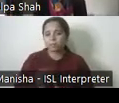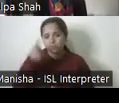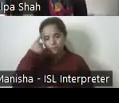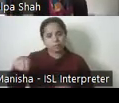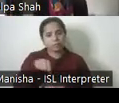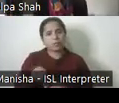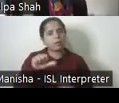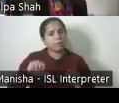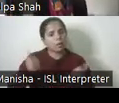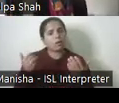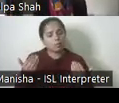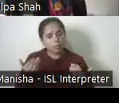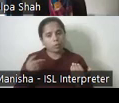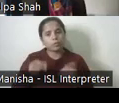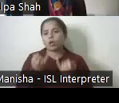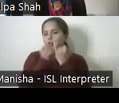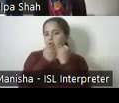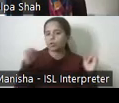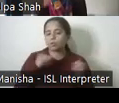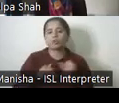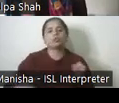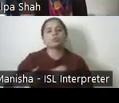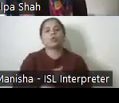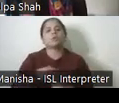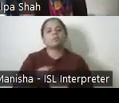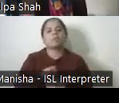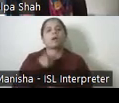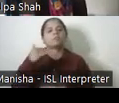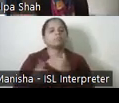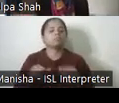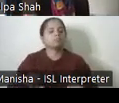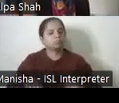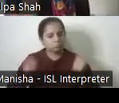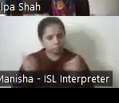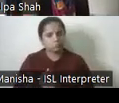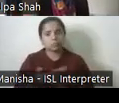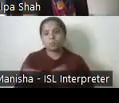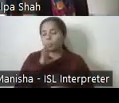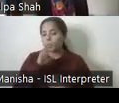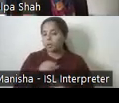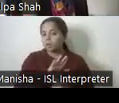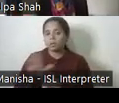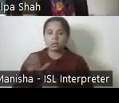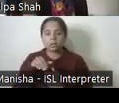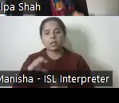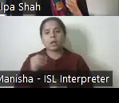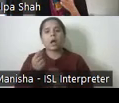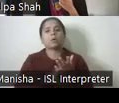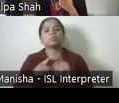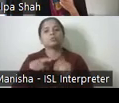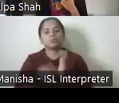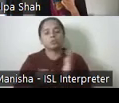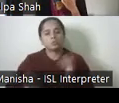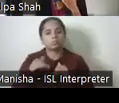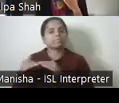to maintain their autonomy of social reproduction and their related counter-hegemonic egalitarian values.